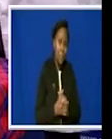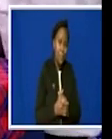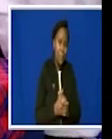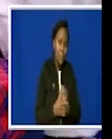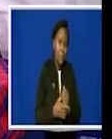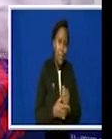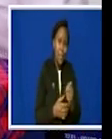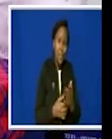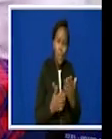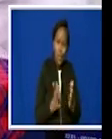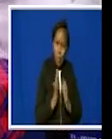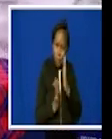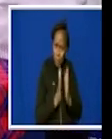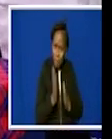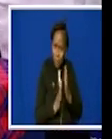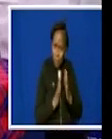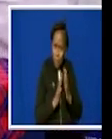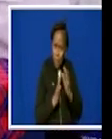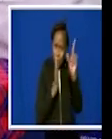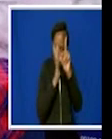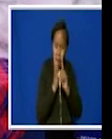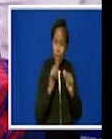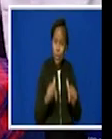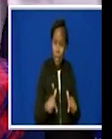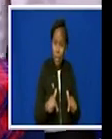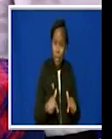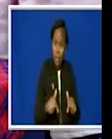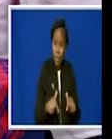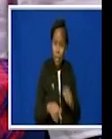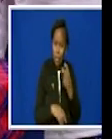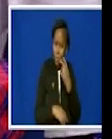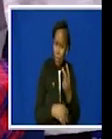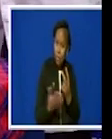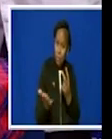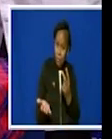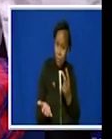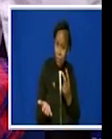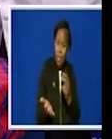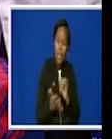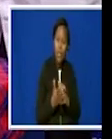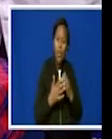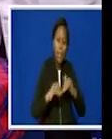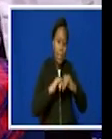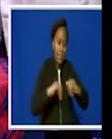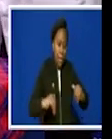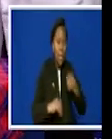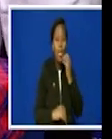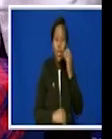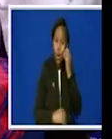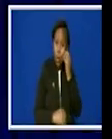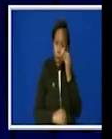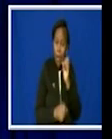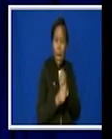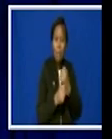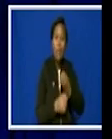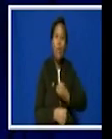That's very good. Are you prepared for the lesson today? Wait a minute. Can you have a look? This is what I separated at home. Eh? I made